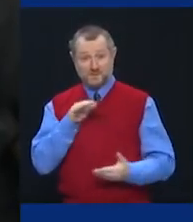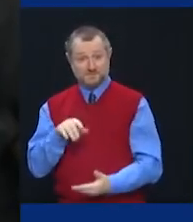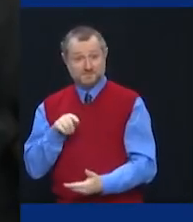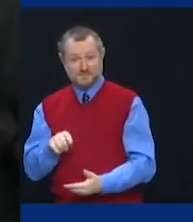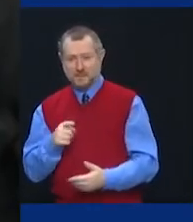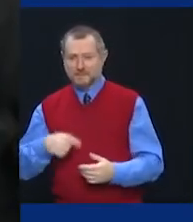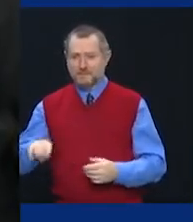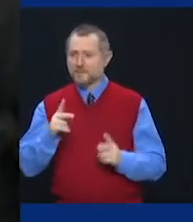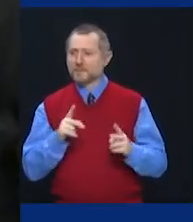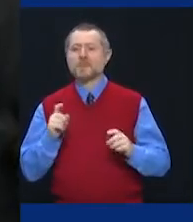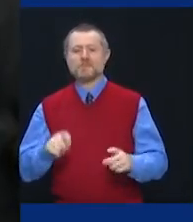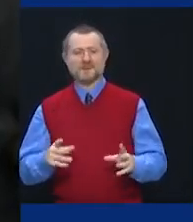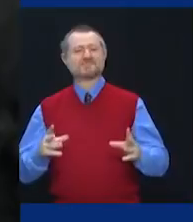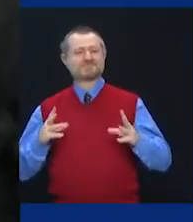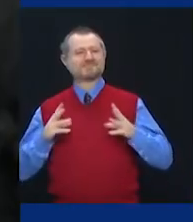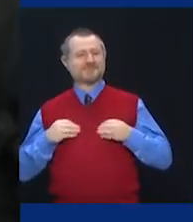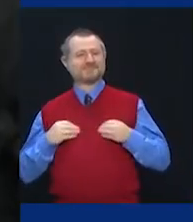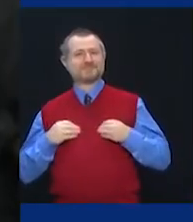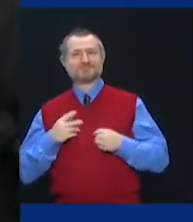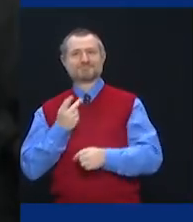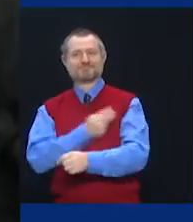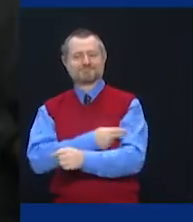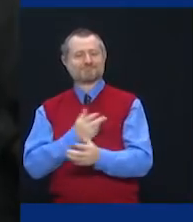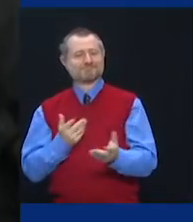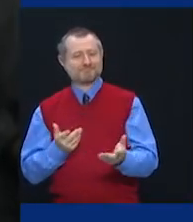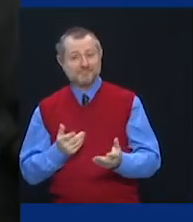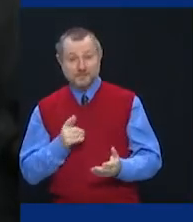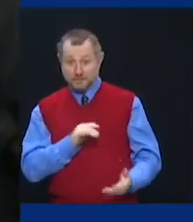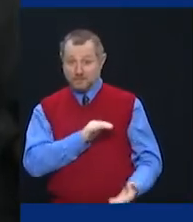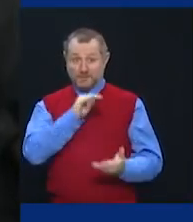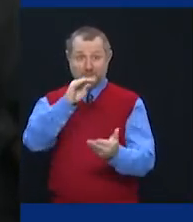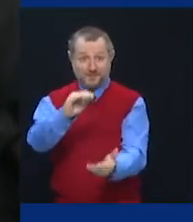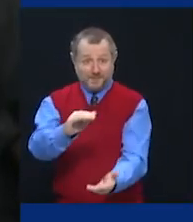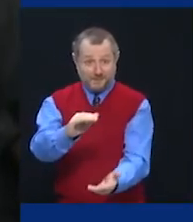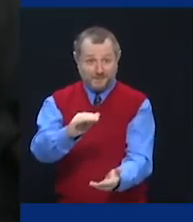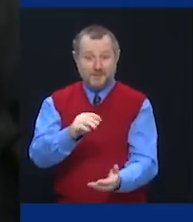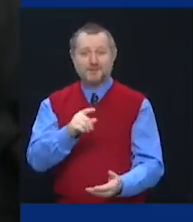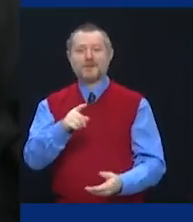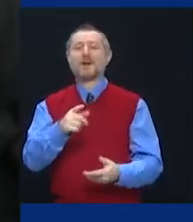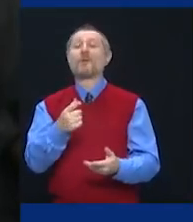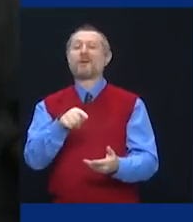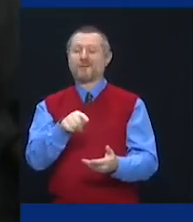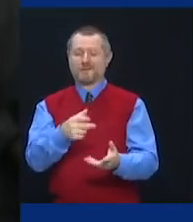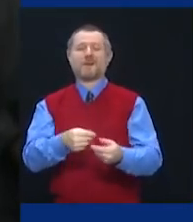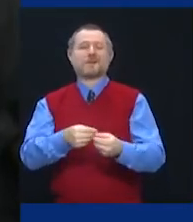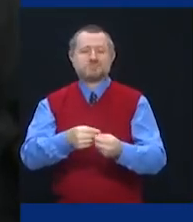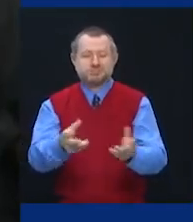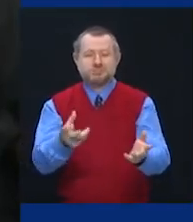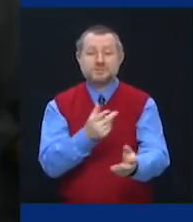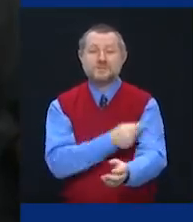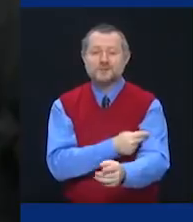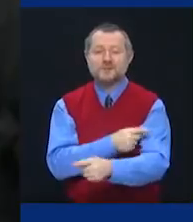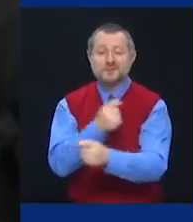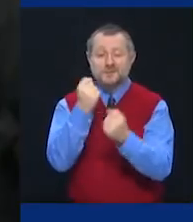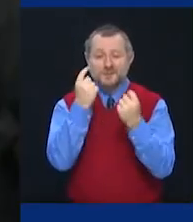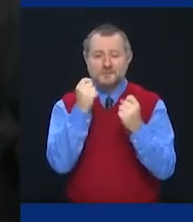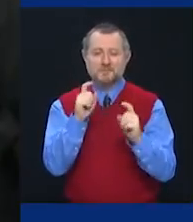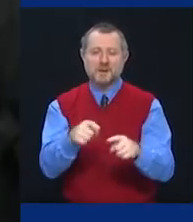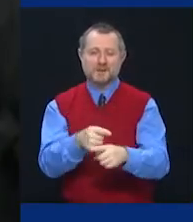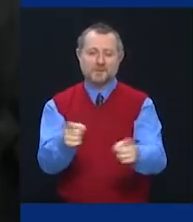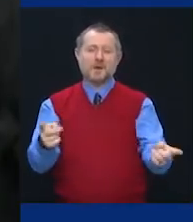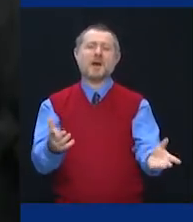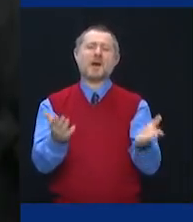the vaccine. We have to get it, we have to administer it, but people have to come in to take